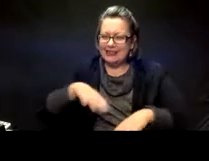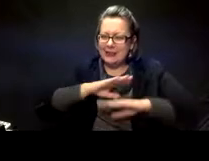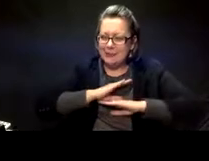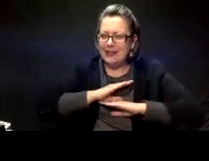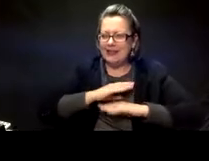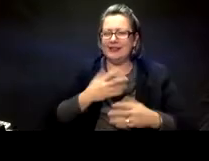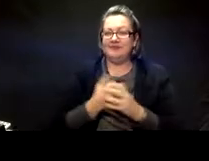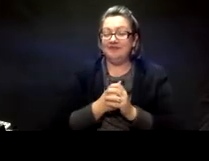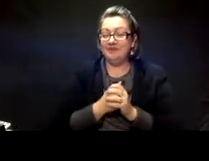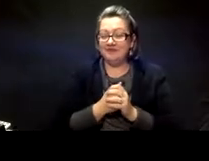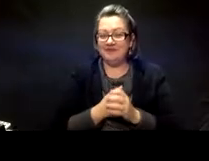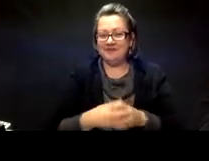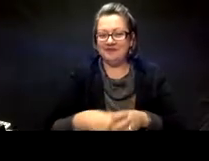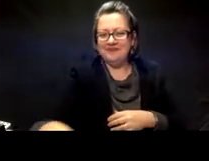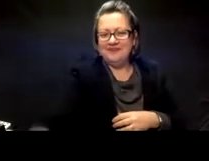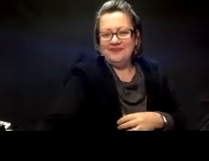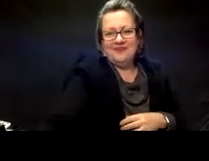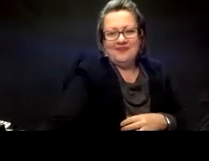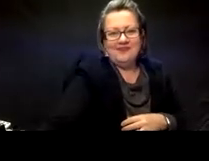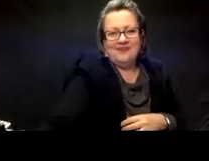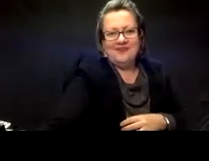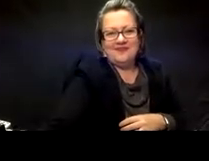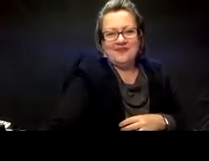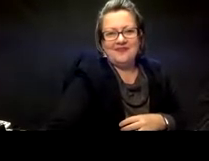programs to meet everyone else's needs.